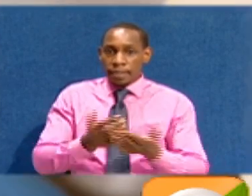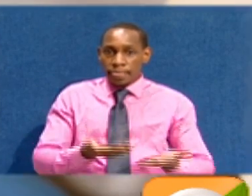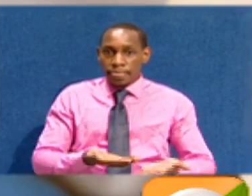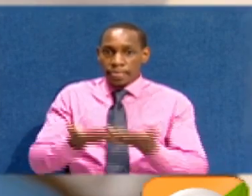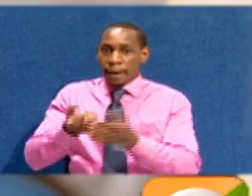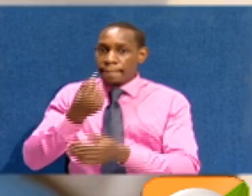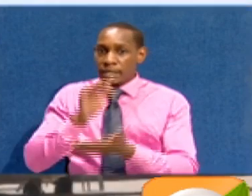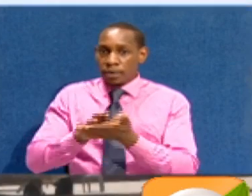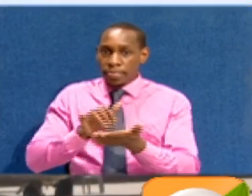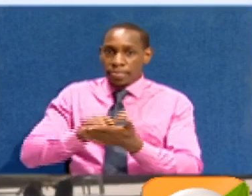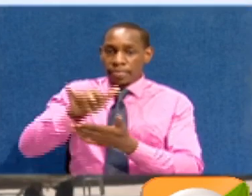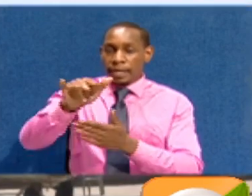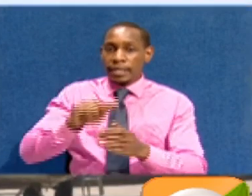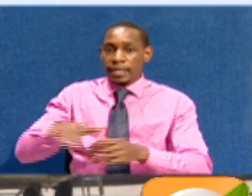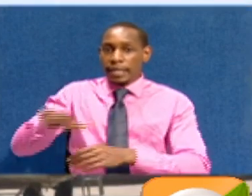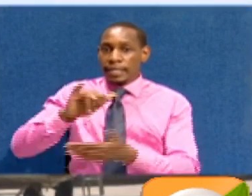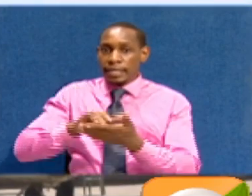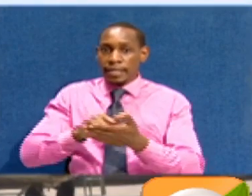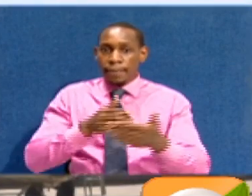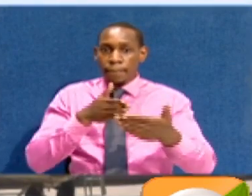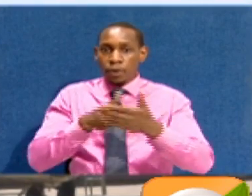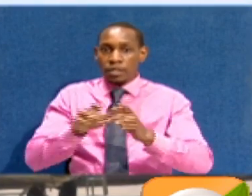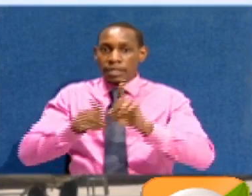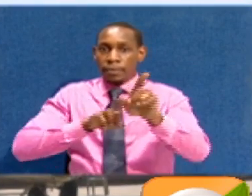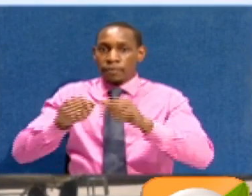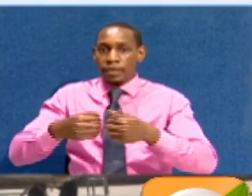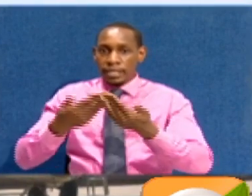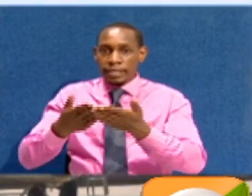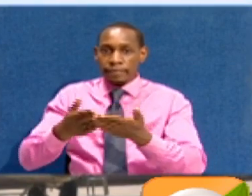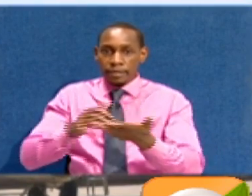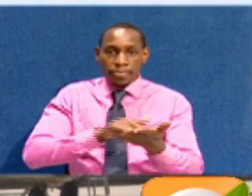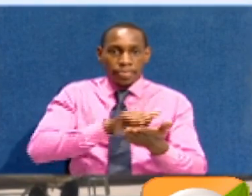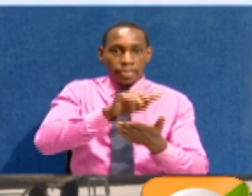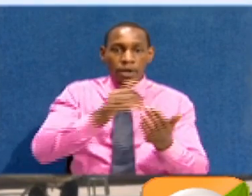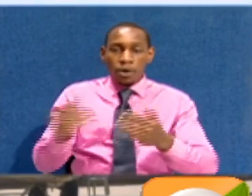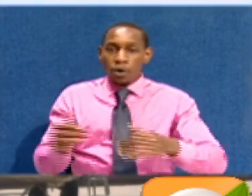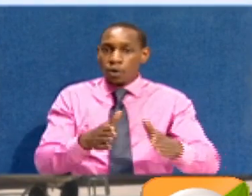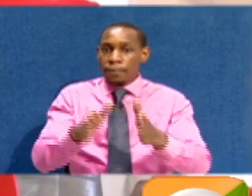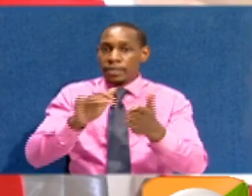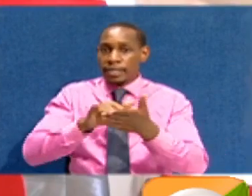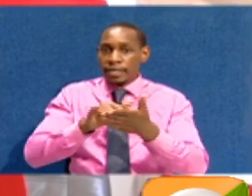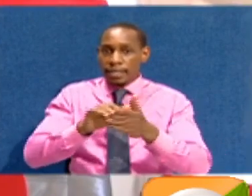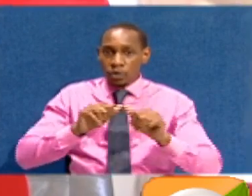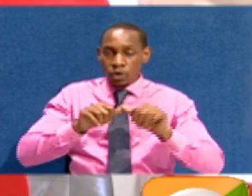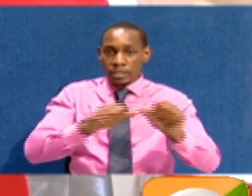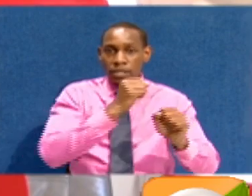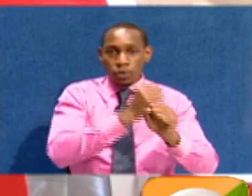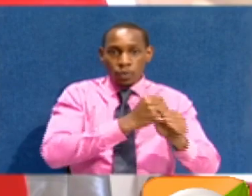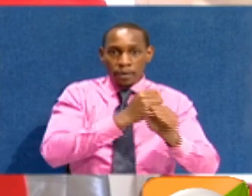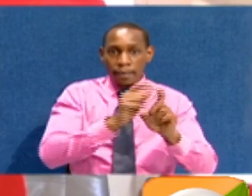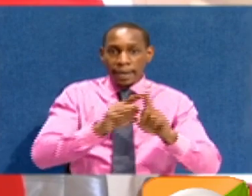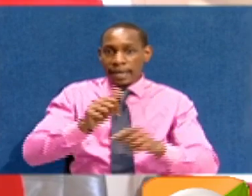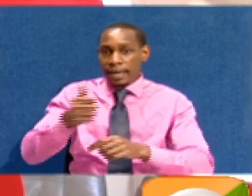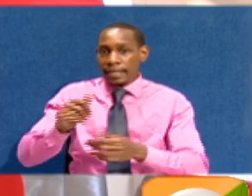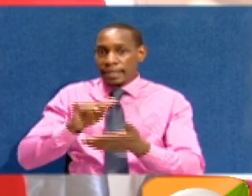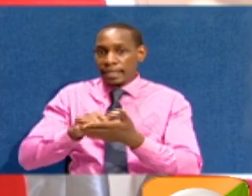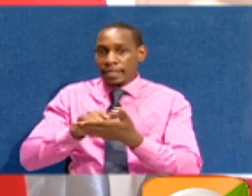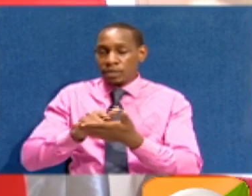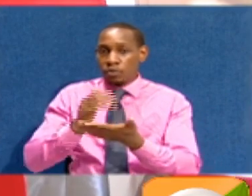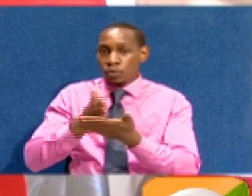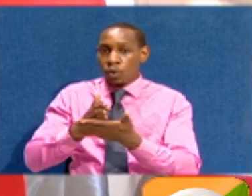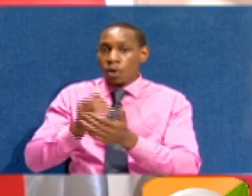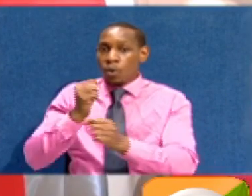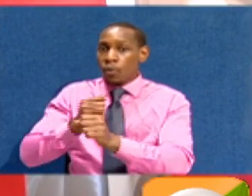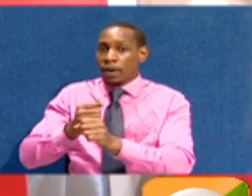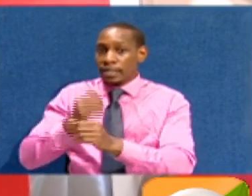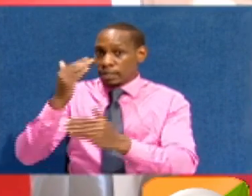and flight charters to destinations under lockdown provided such carriers with an opportunity to stay afloat when everyone else was literally